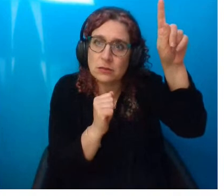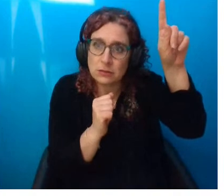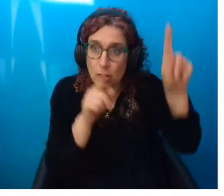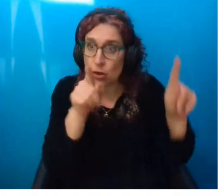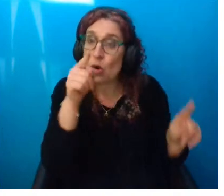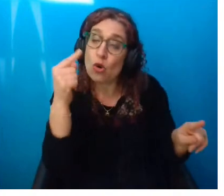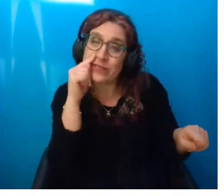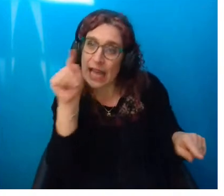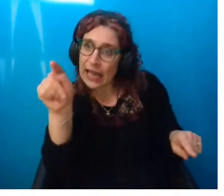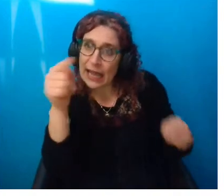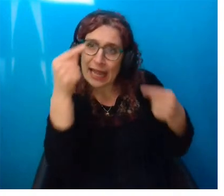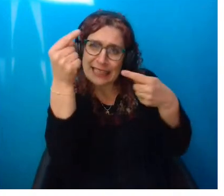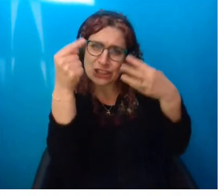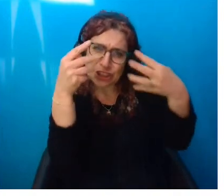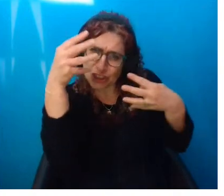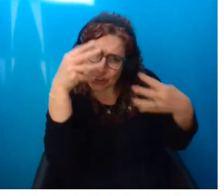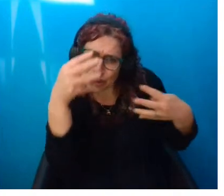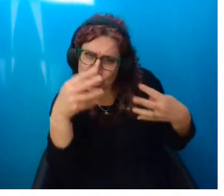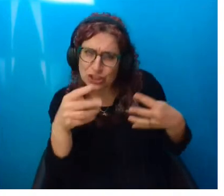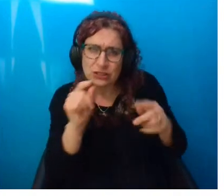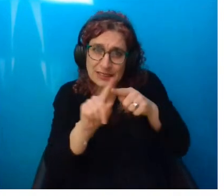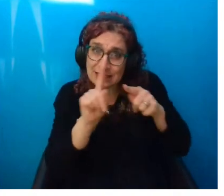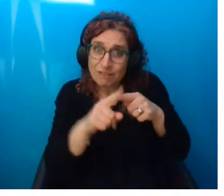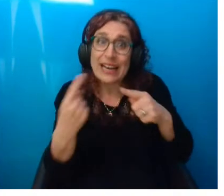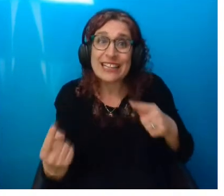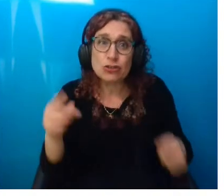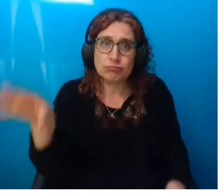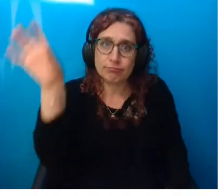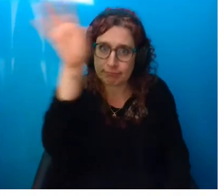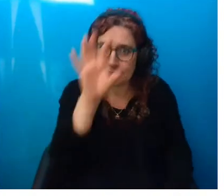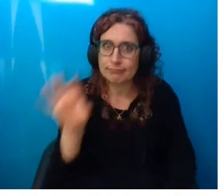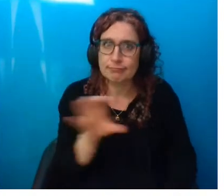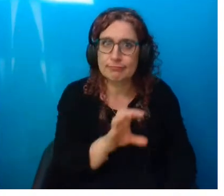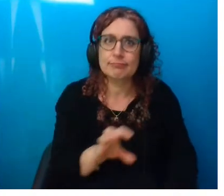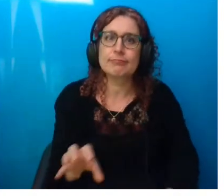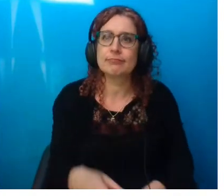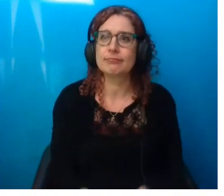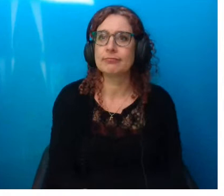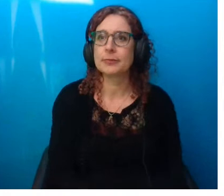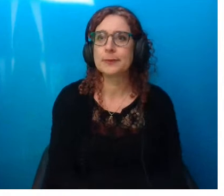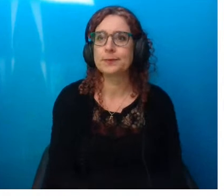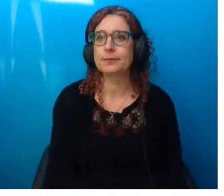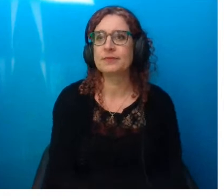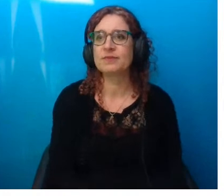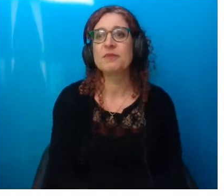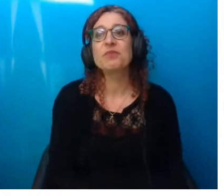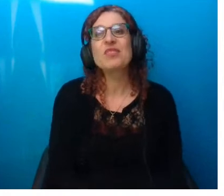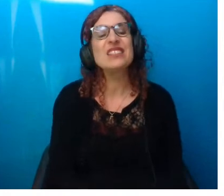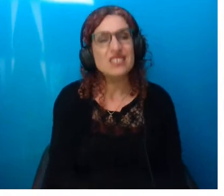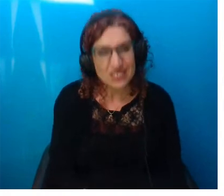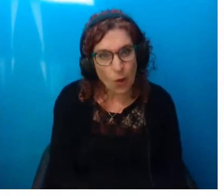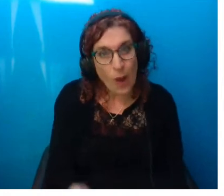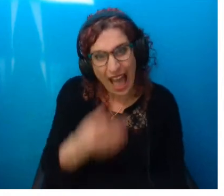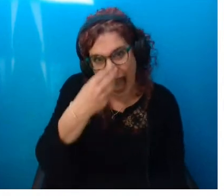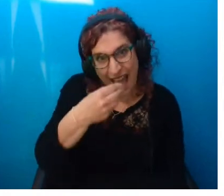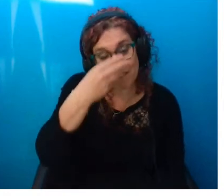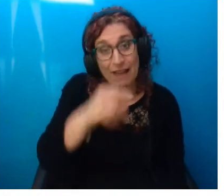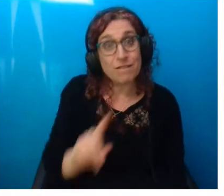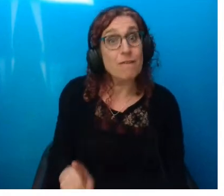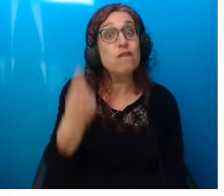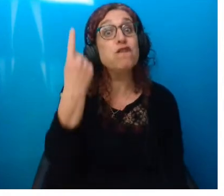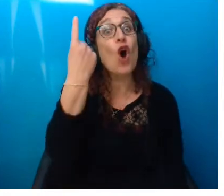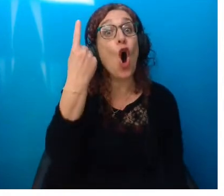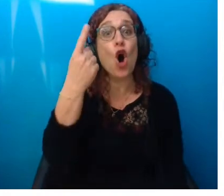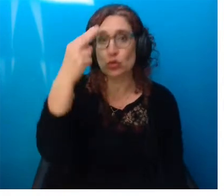for every single area of the UK. So let's go back to the first description of hay fever appearing in the English